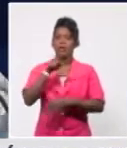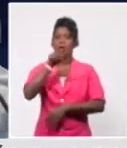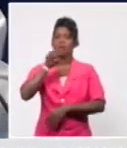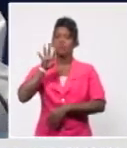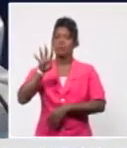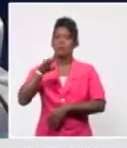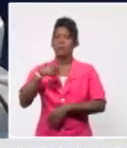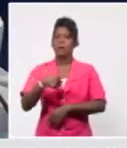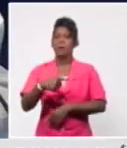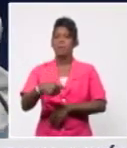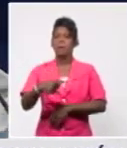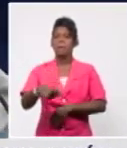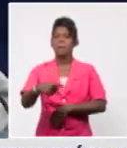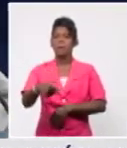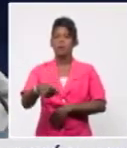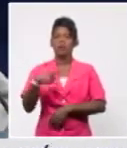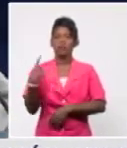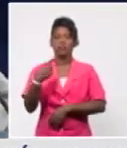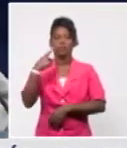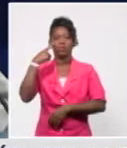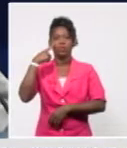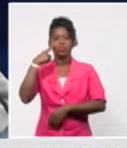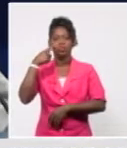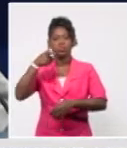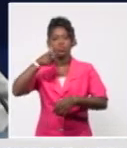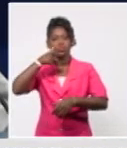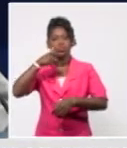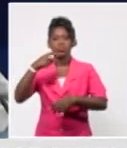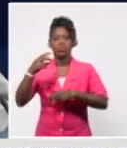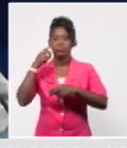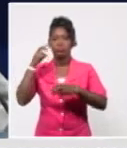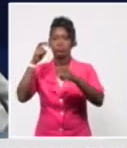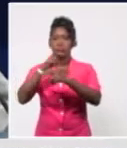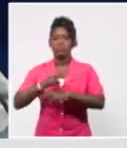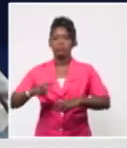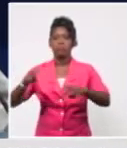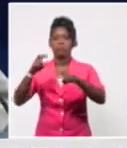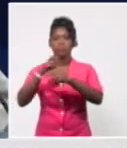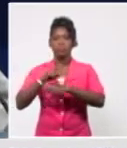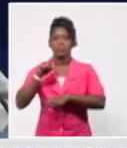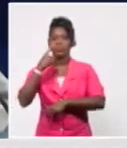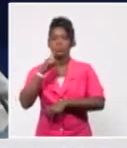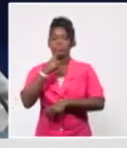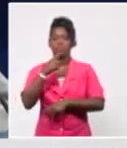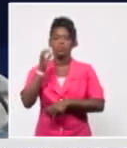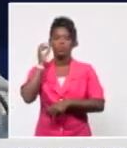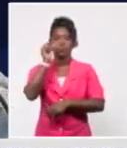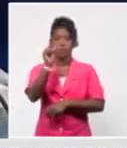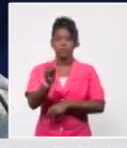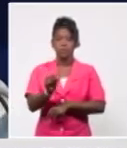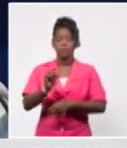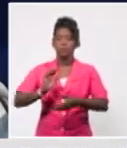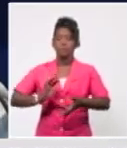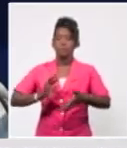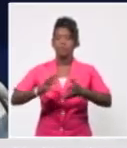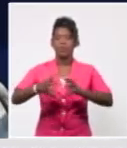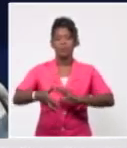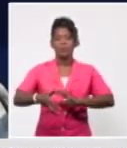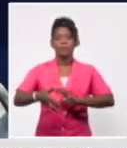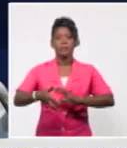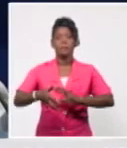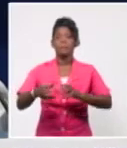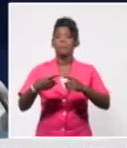The other patient was a 91-year-old man from Havana, also suffering